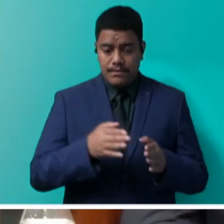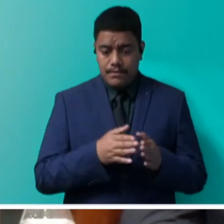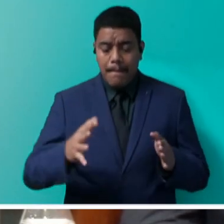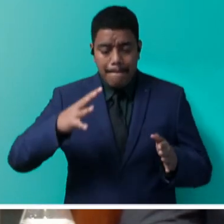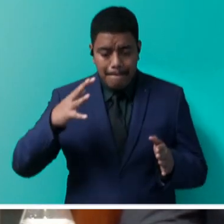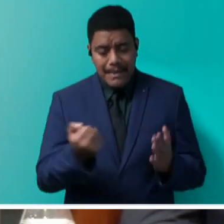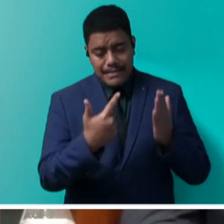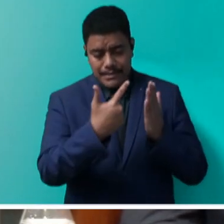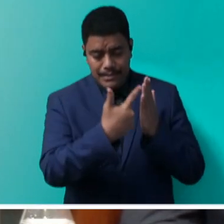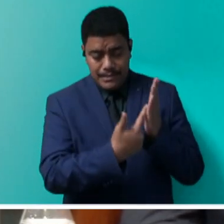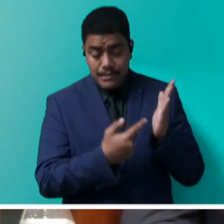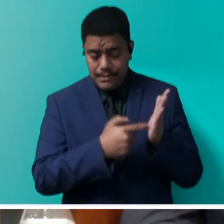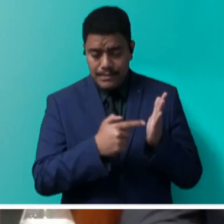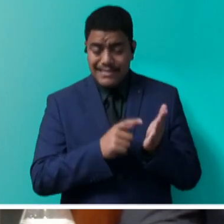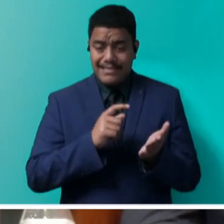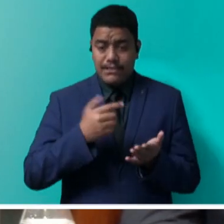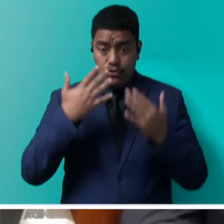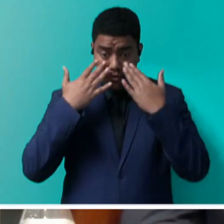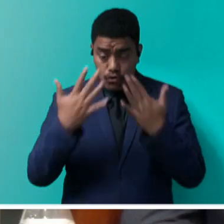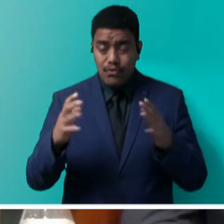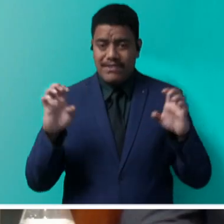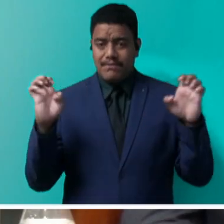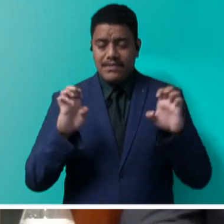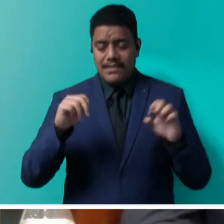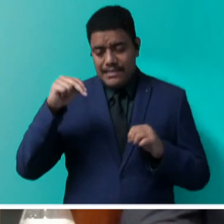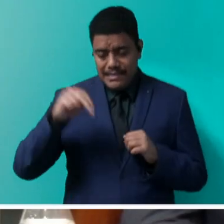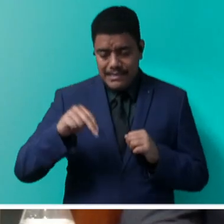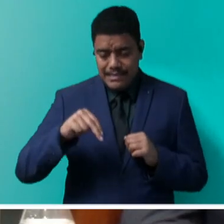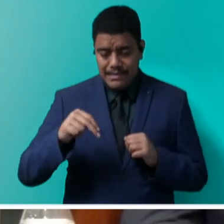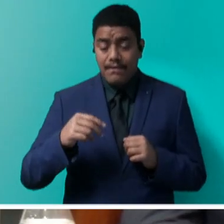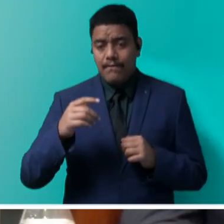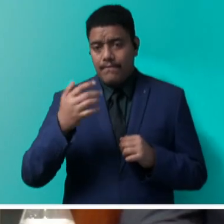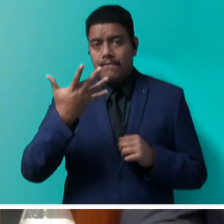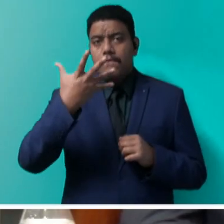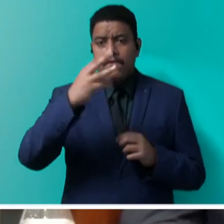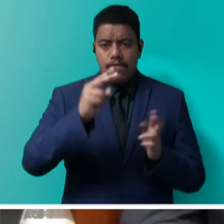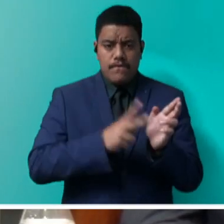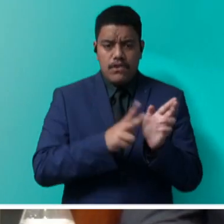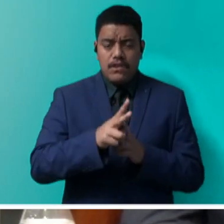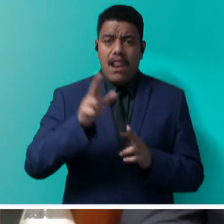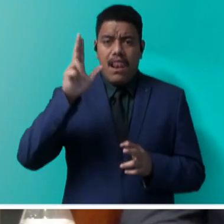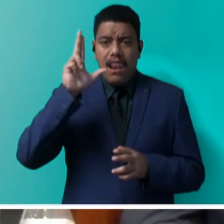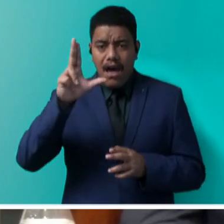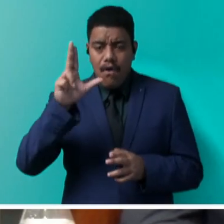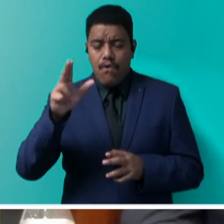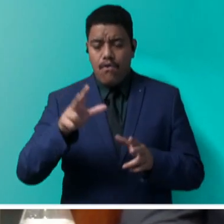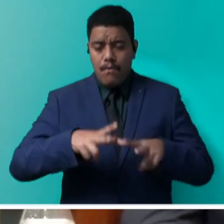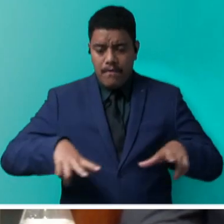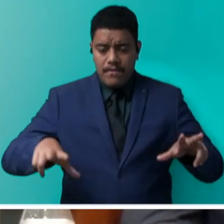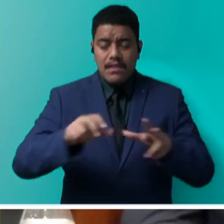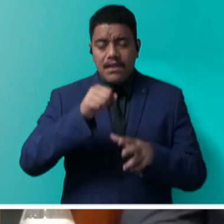list clearly shows the immense need, with over 50 villages across Lau, Lomaiviti, and Kandau